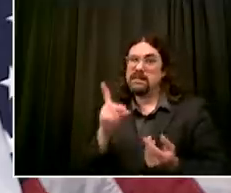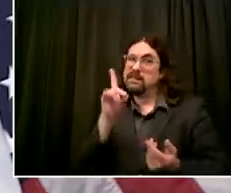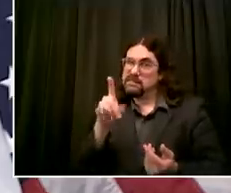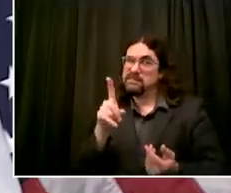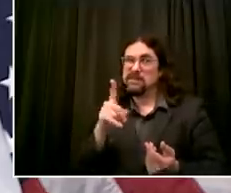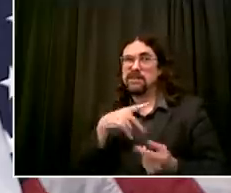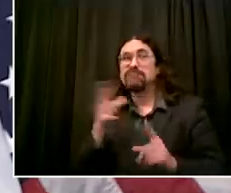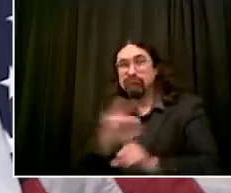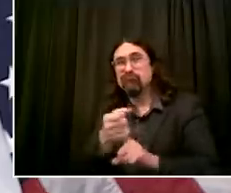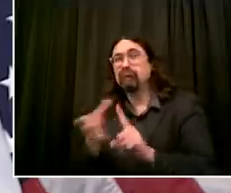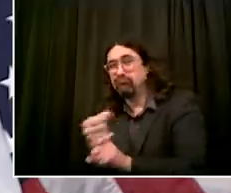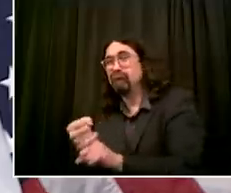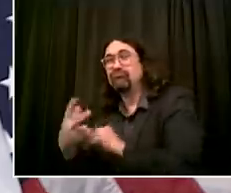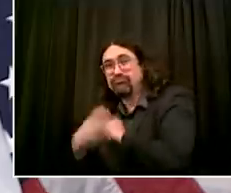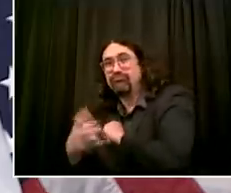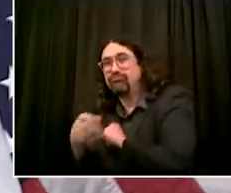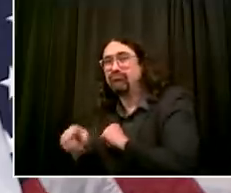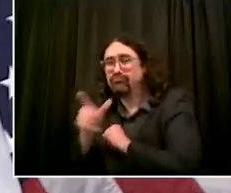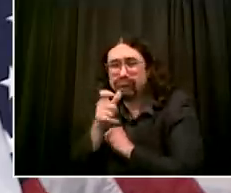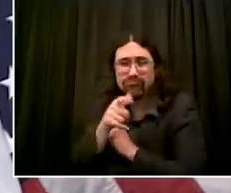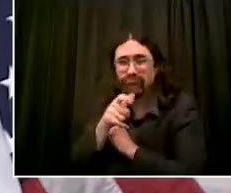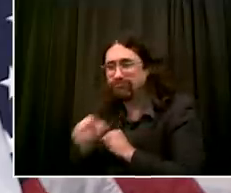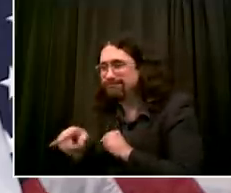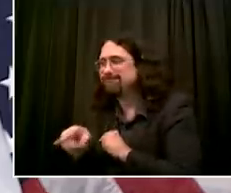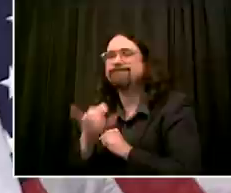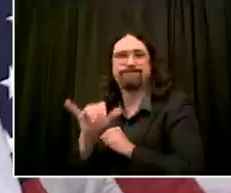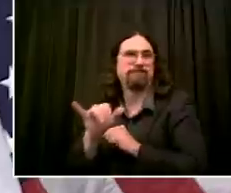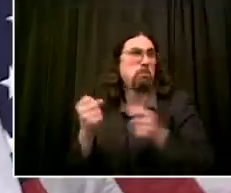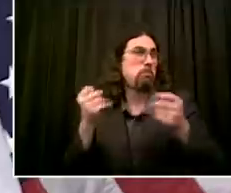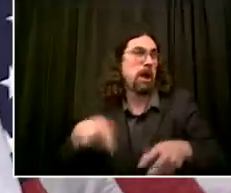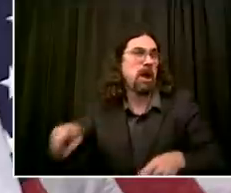Next, we have Tom Winter from NBC.